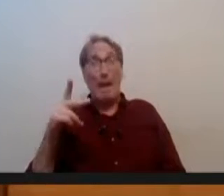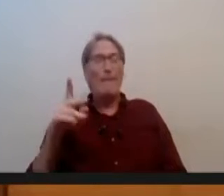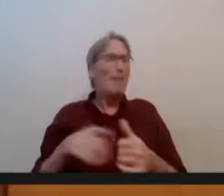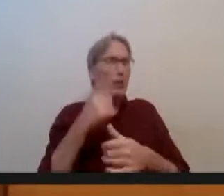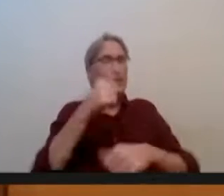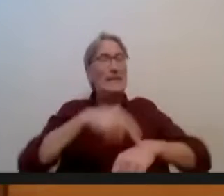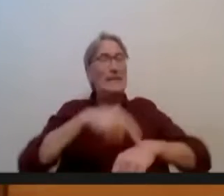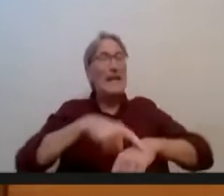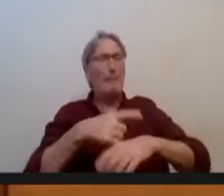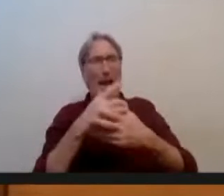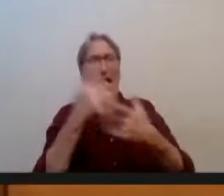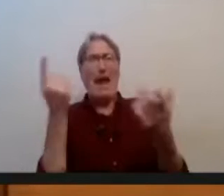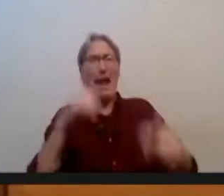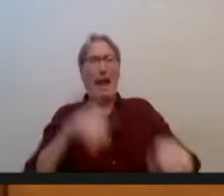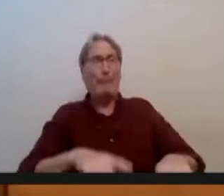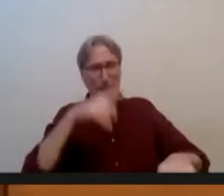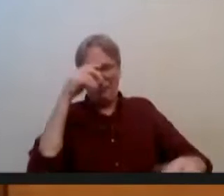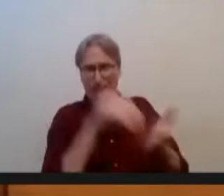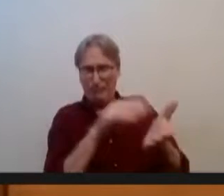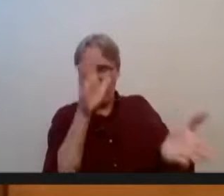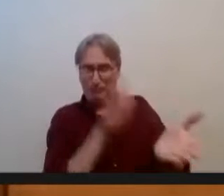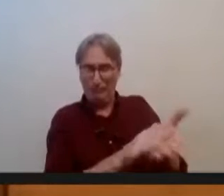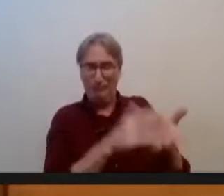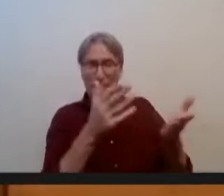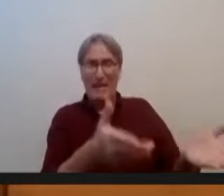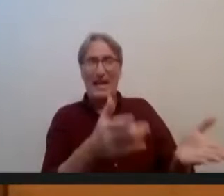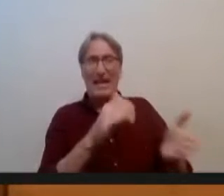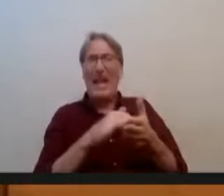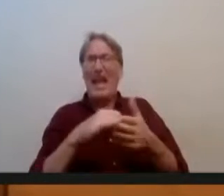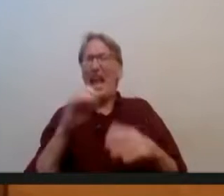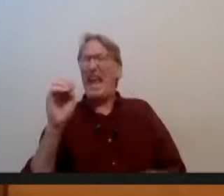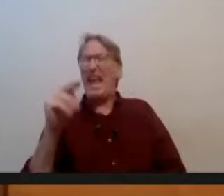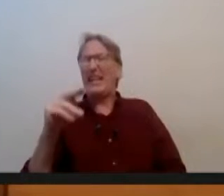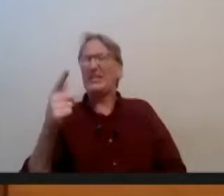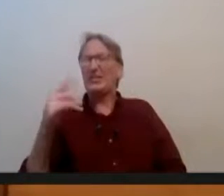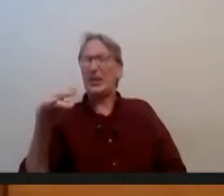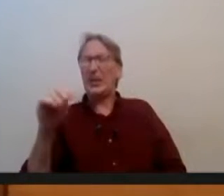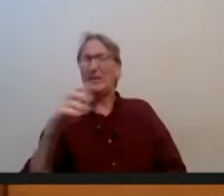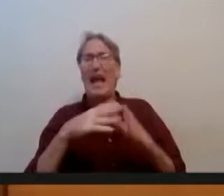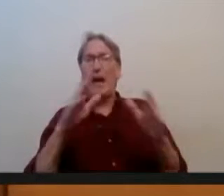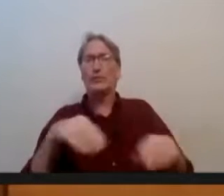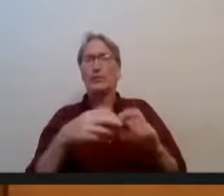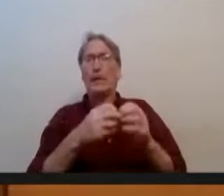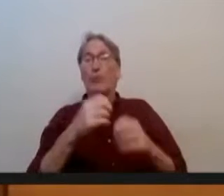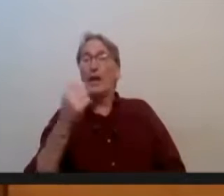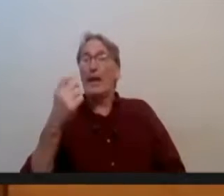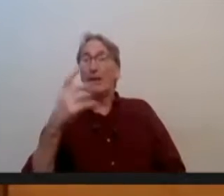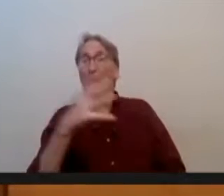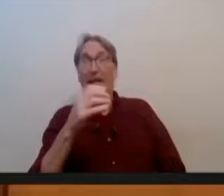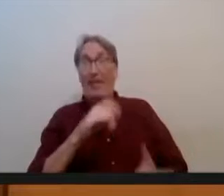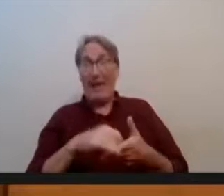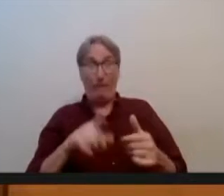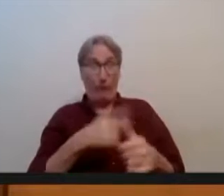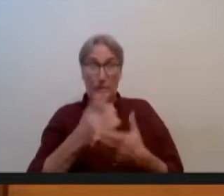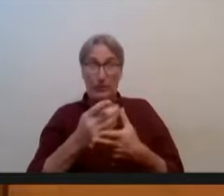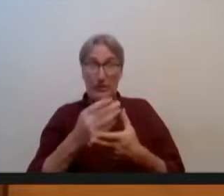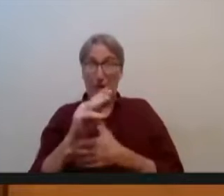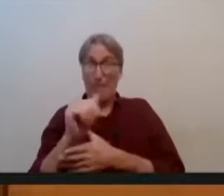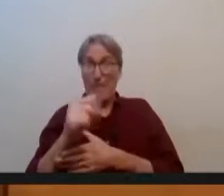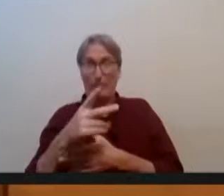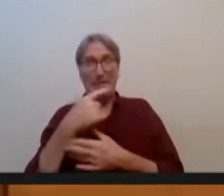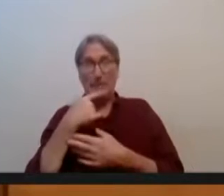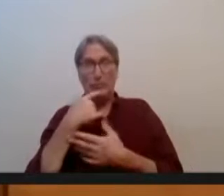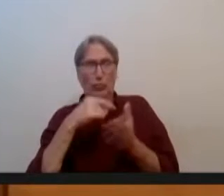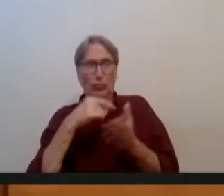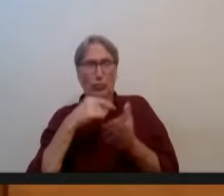as Froman and Lay Streets, as engine house number 11. Likewise, this first map shows evidence that fire of the previous house,